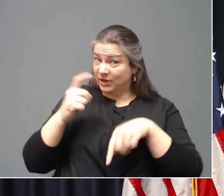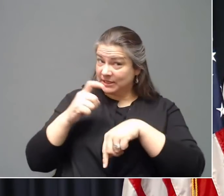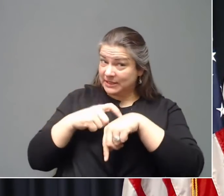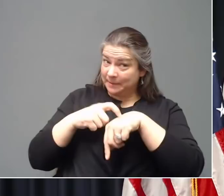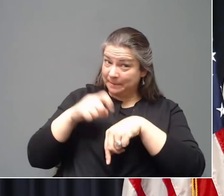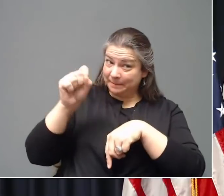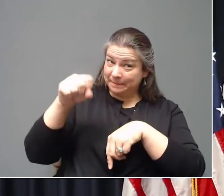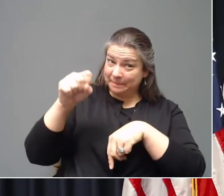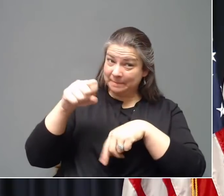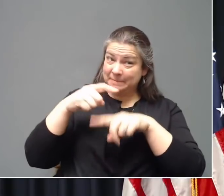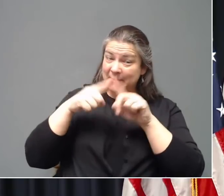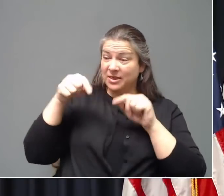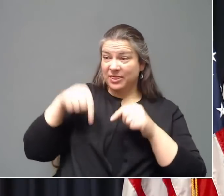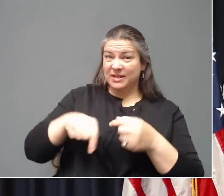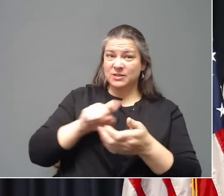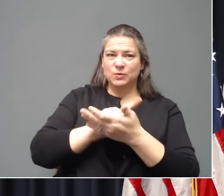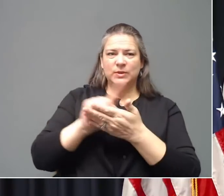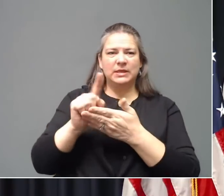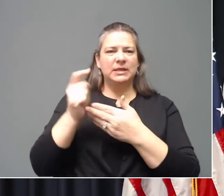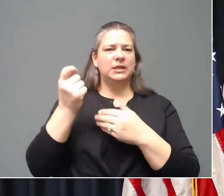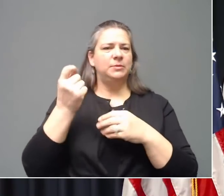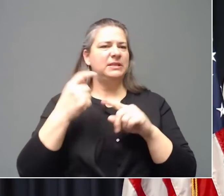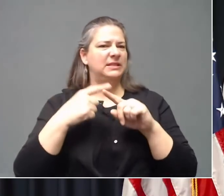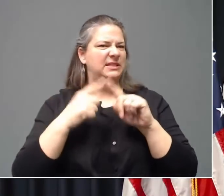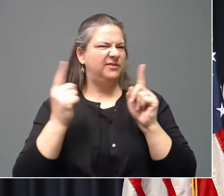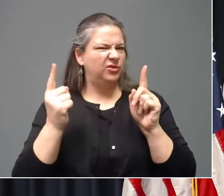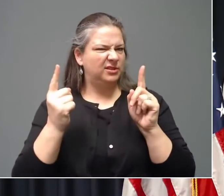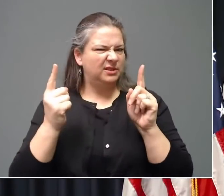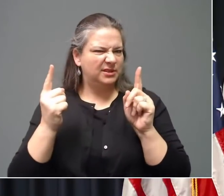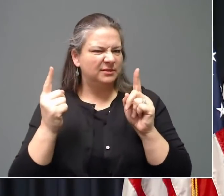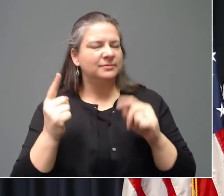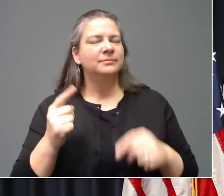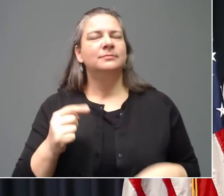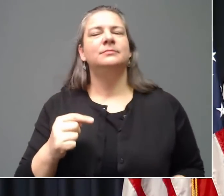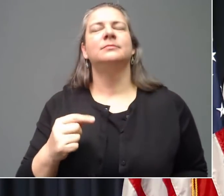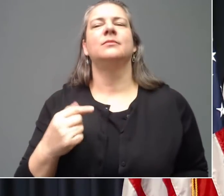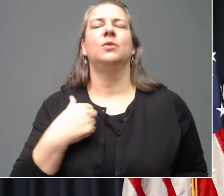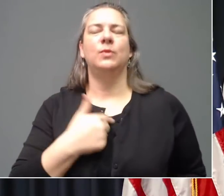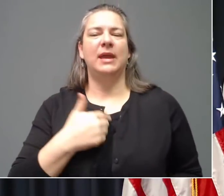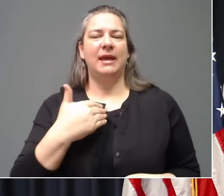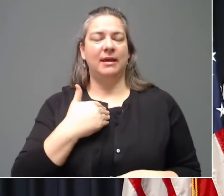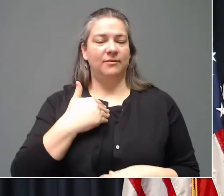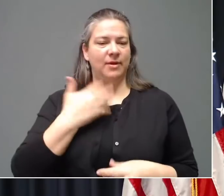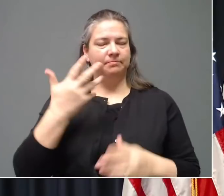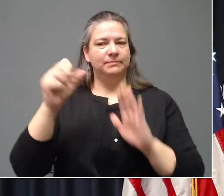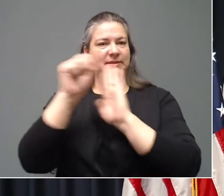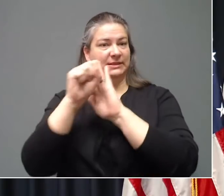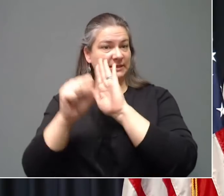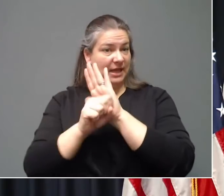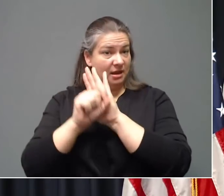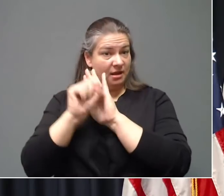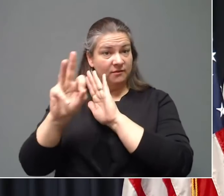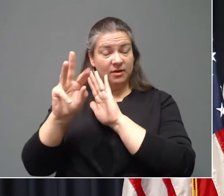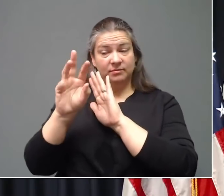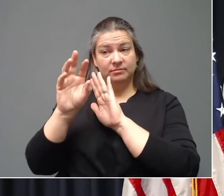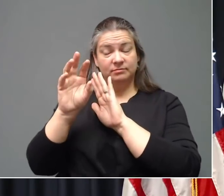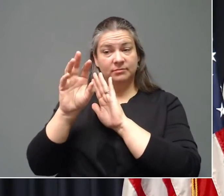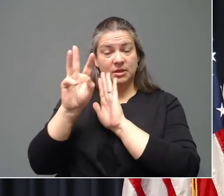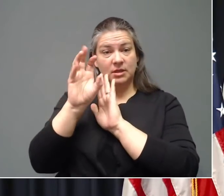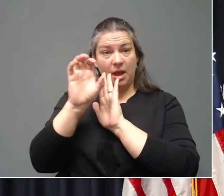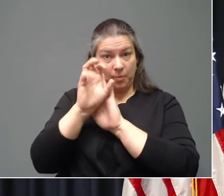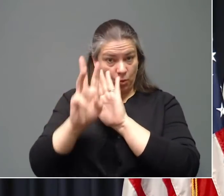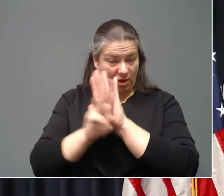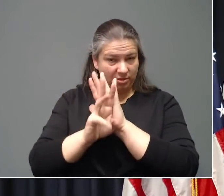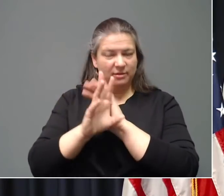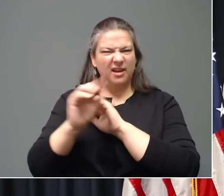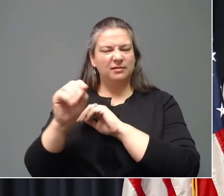week. A different week in that we had the State of the Commonwealth and State of the Budget, but also a different